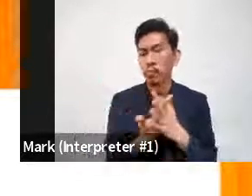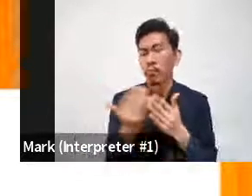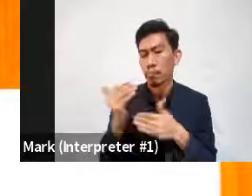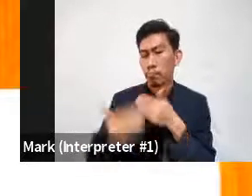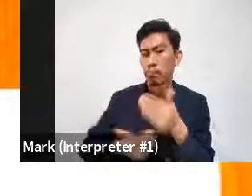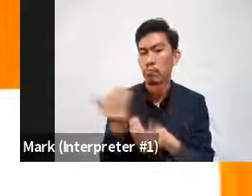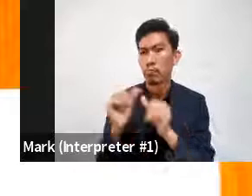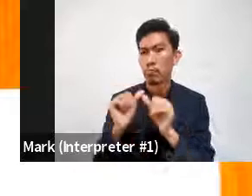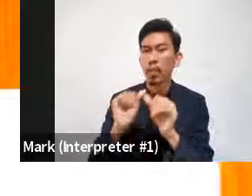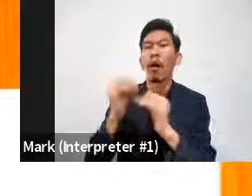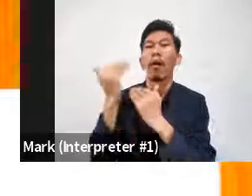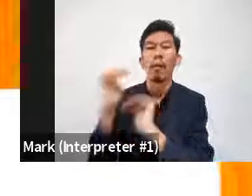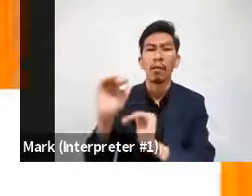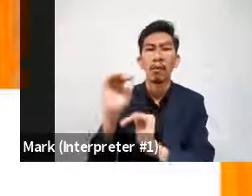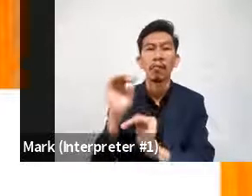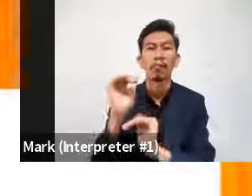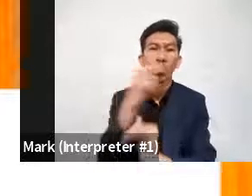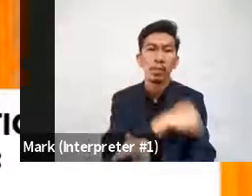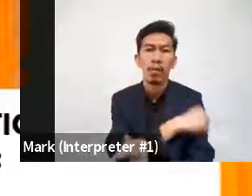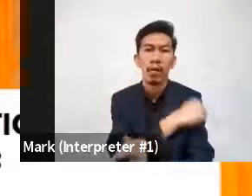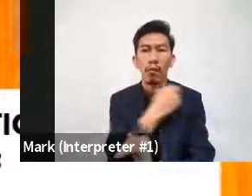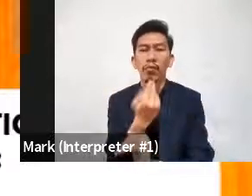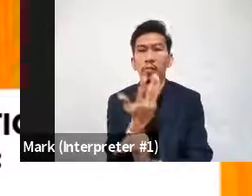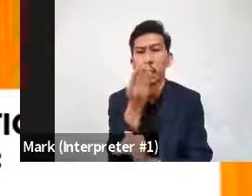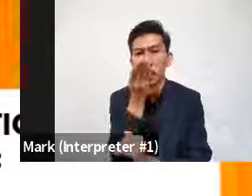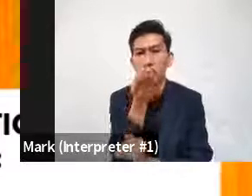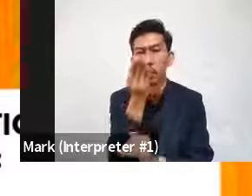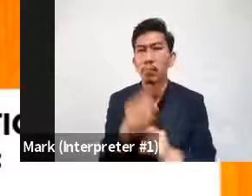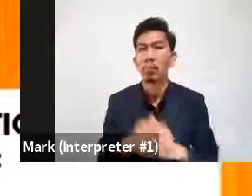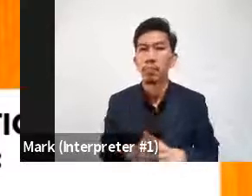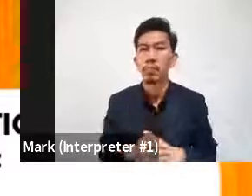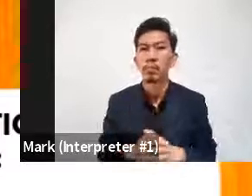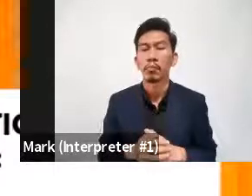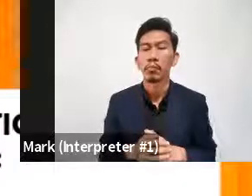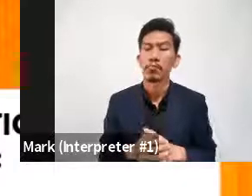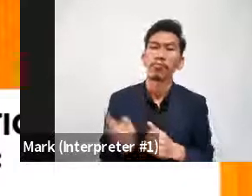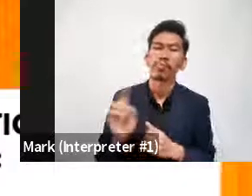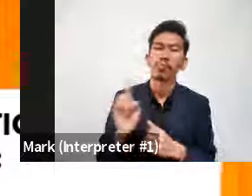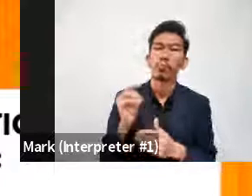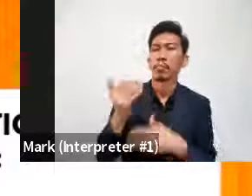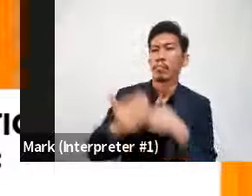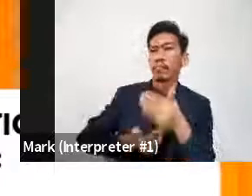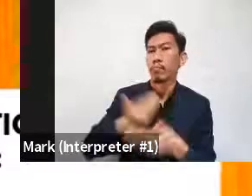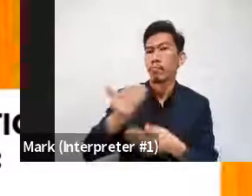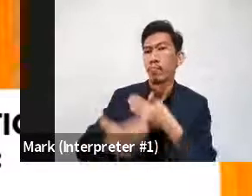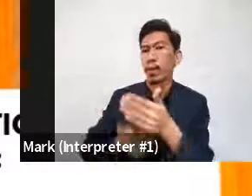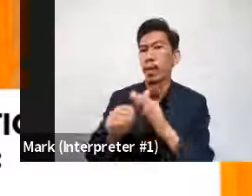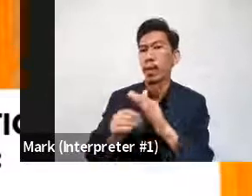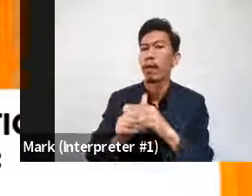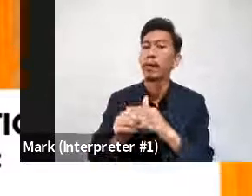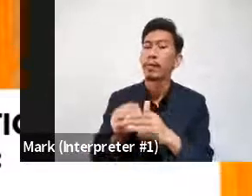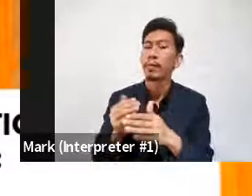ongoing in limited hospital sites. Now, what is the progress on the national insurance so